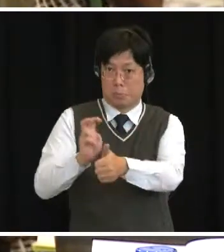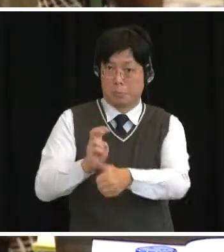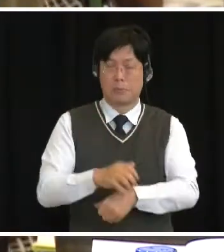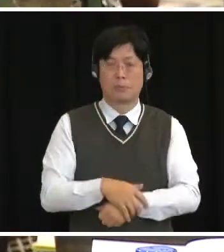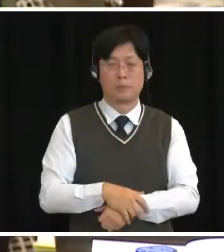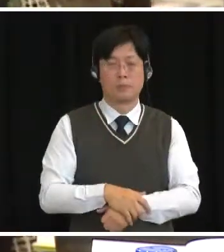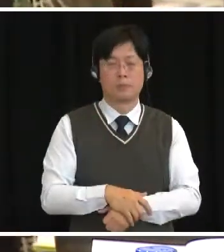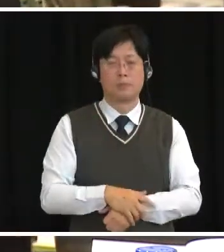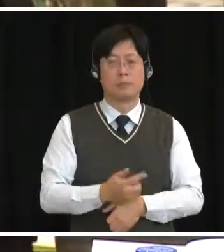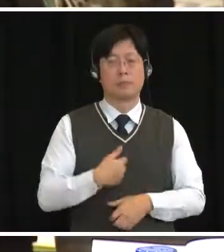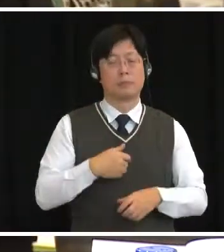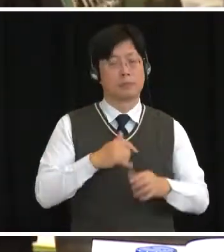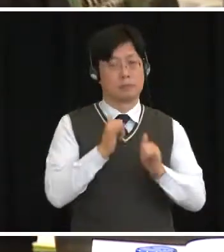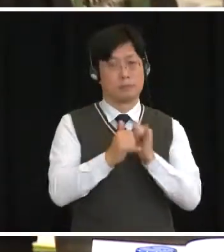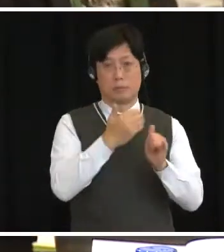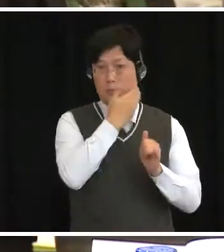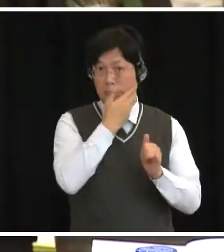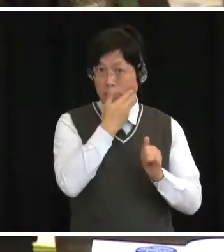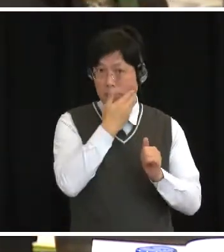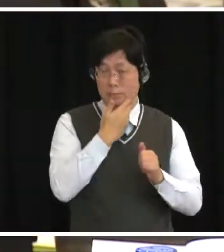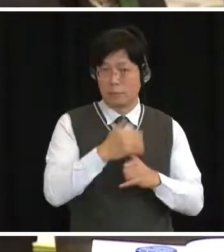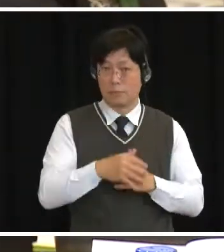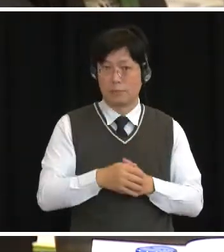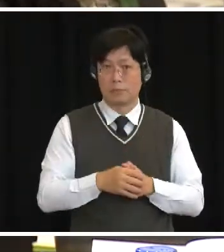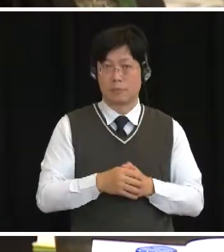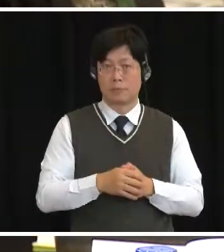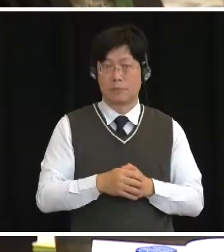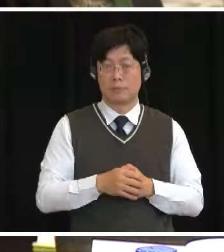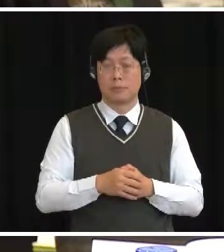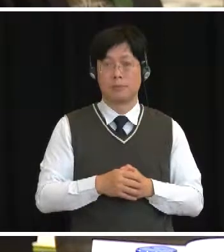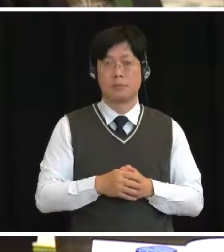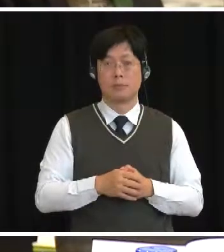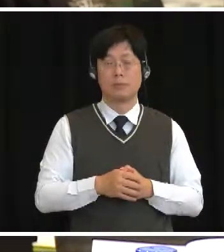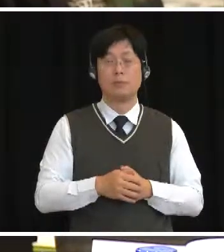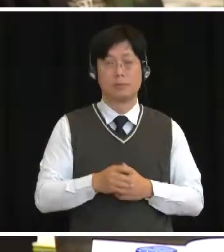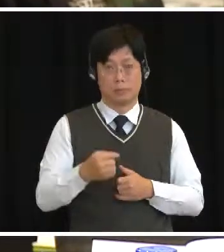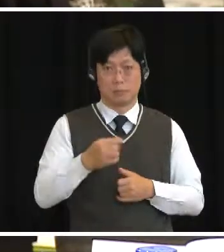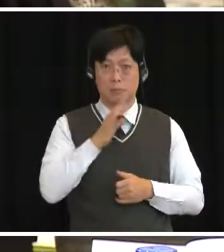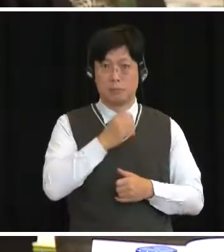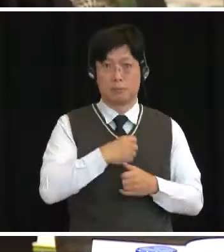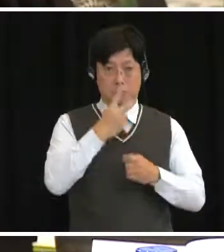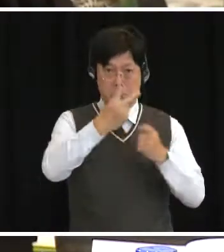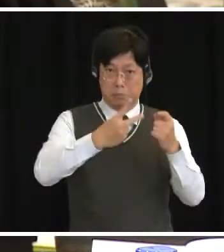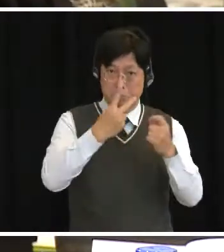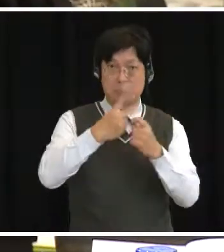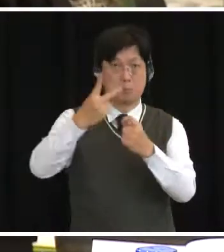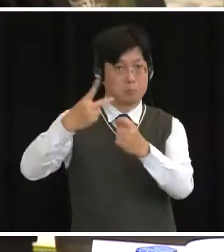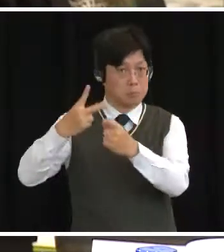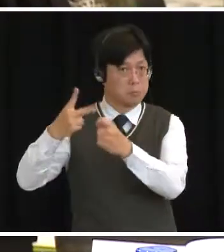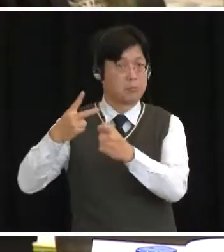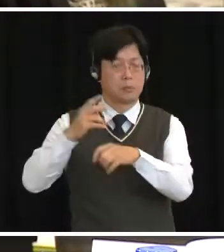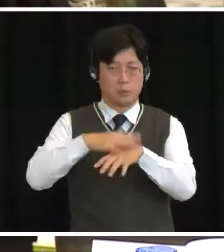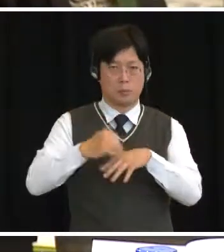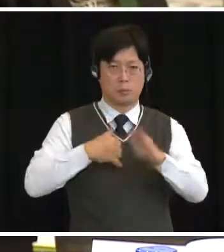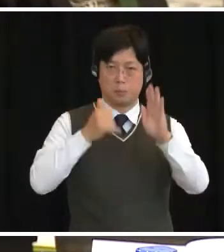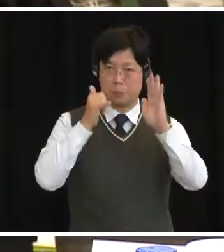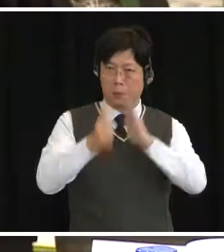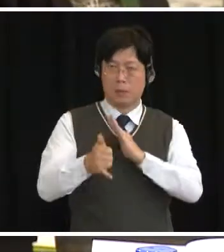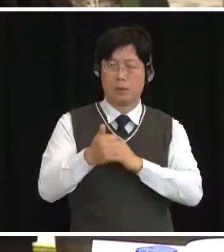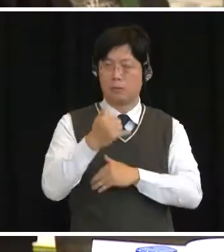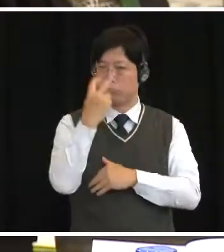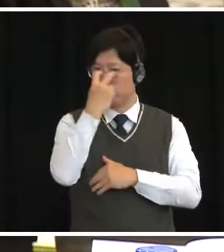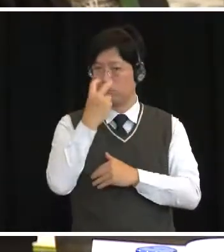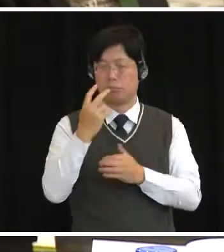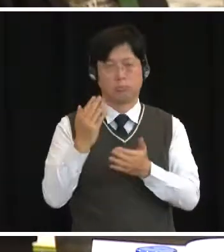let me address the monitoring of budgeting spent by the local government first. But every 2